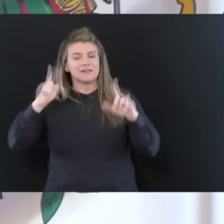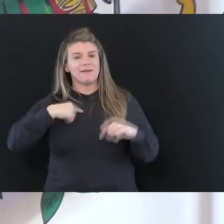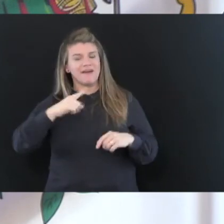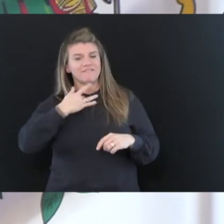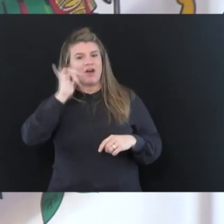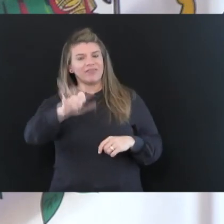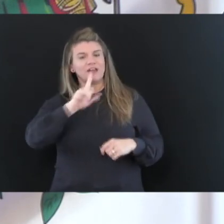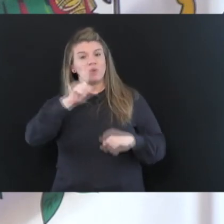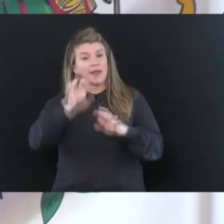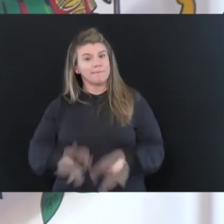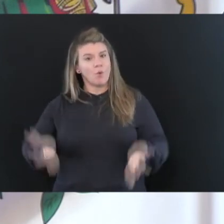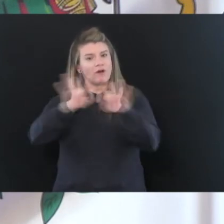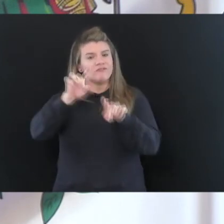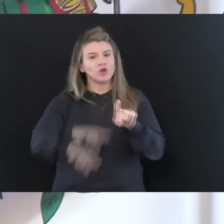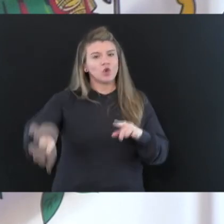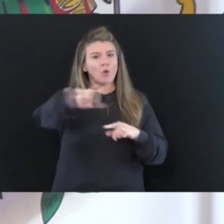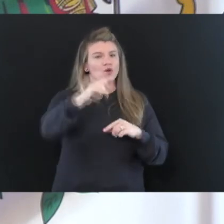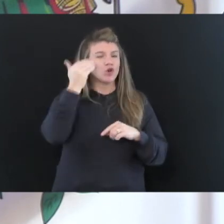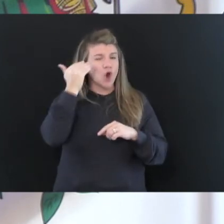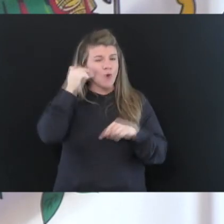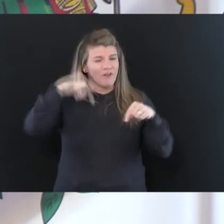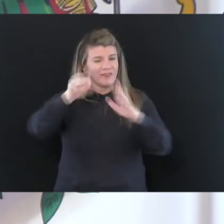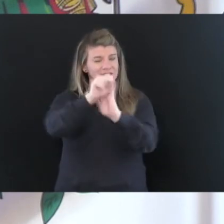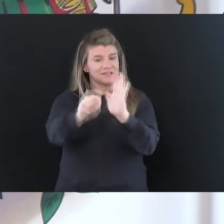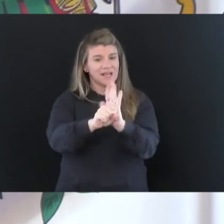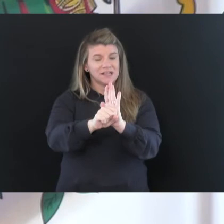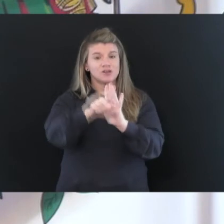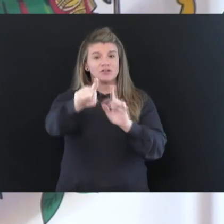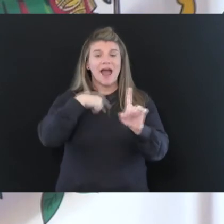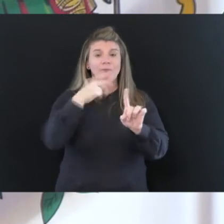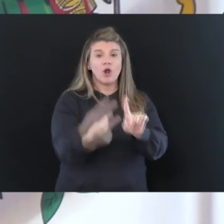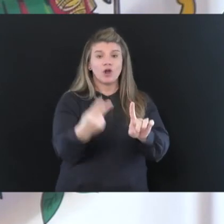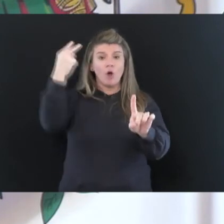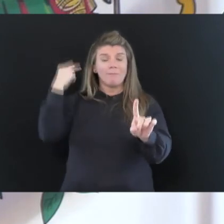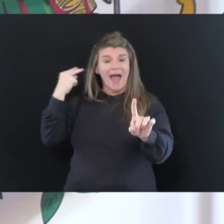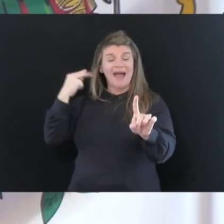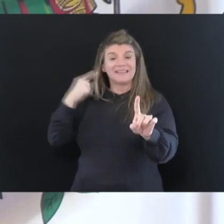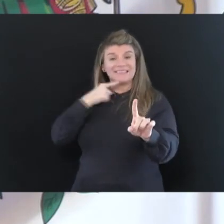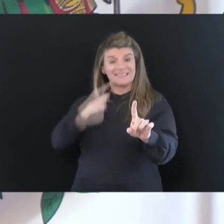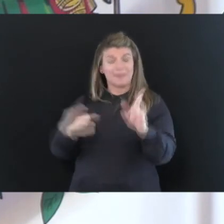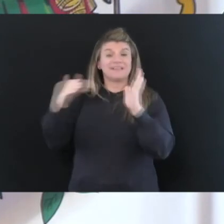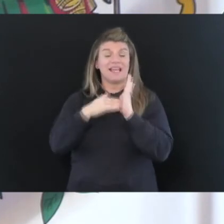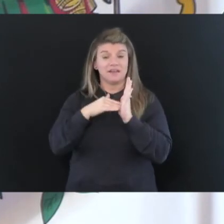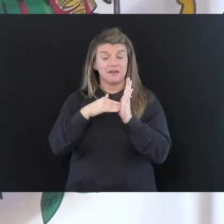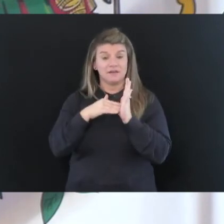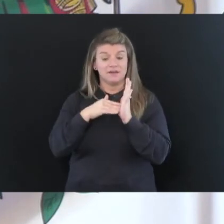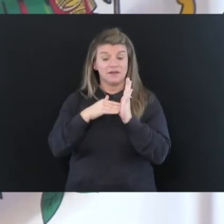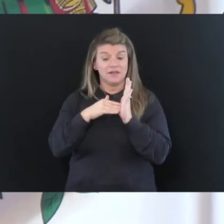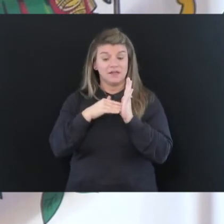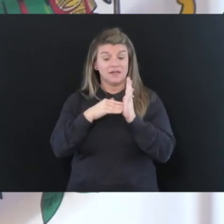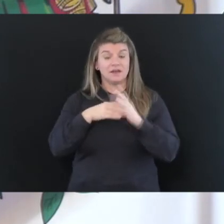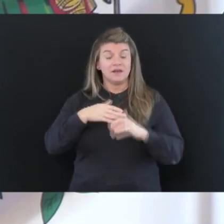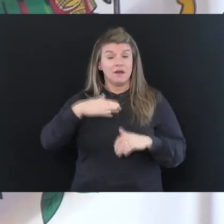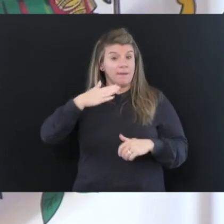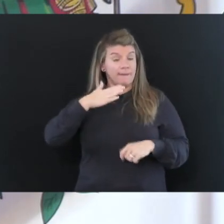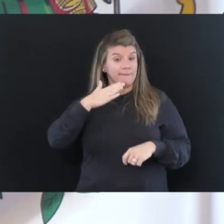go back to just this, and I go back to this often to tell you just this, is what is my